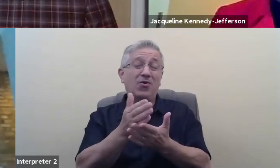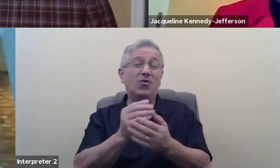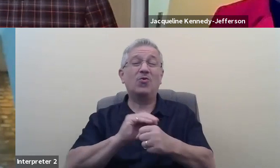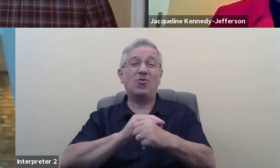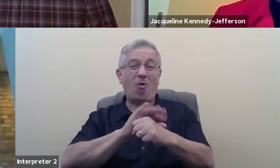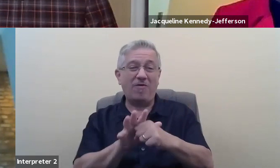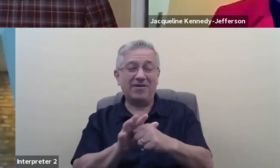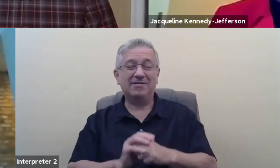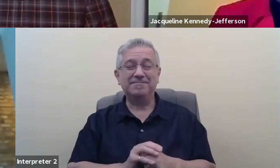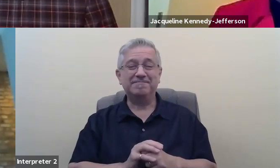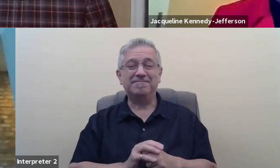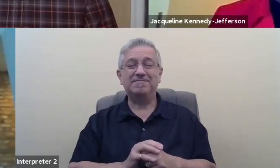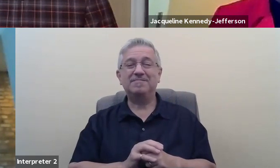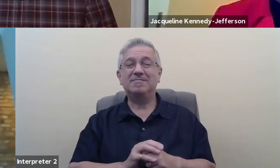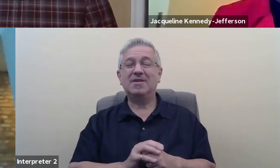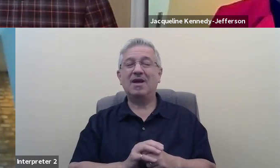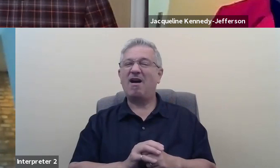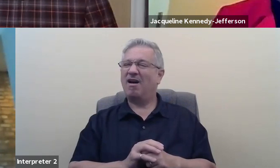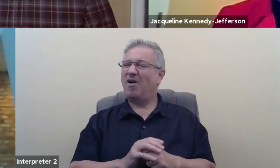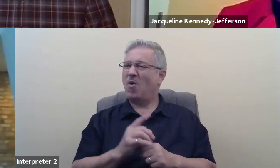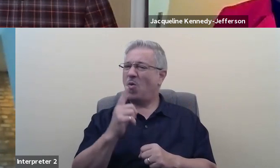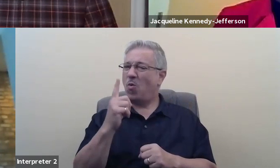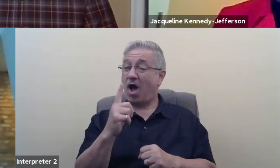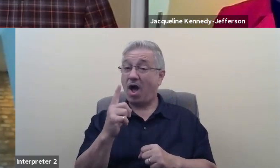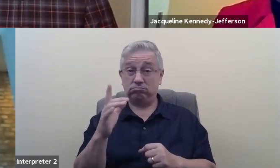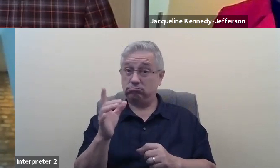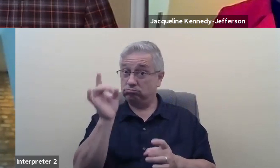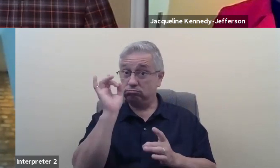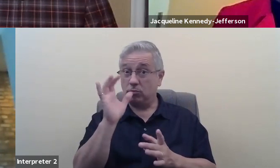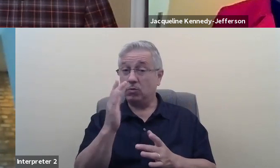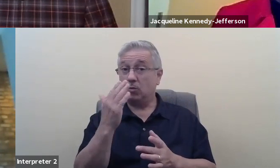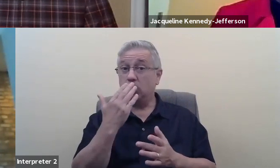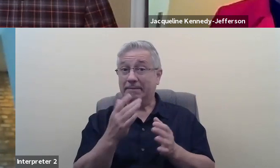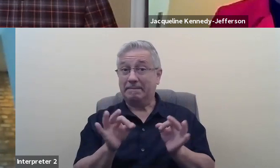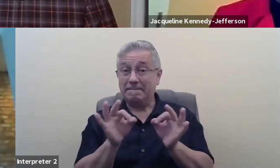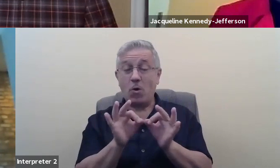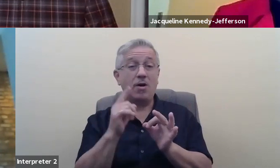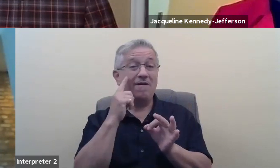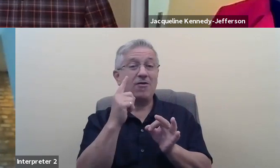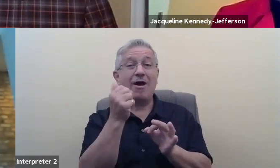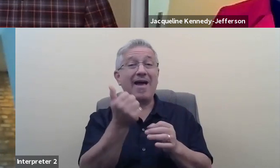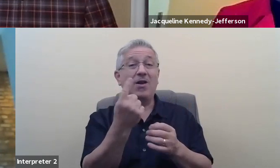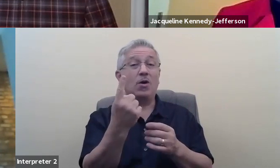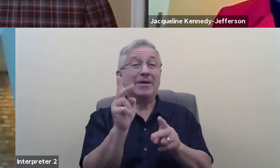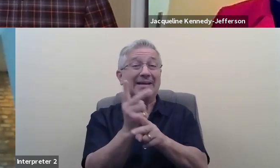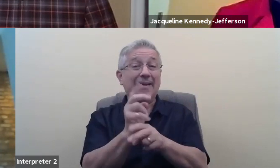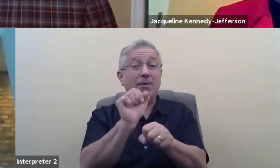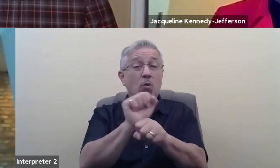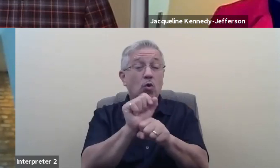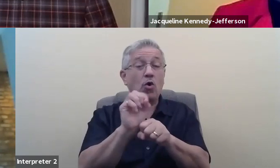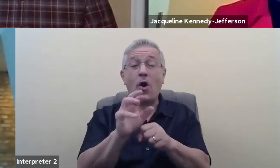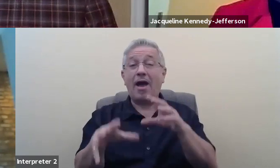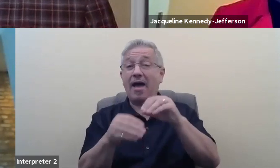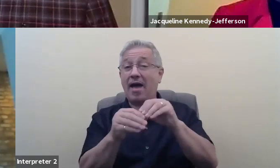of the things that is critical for individuals with disability in terms of employment is being able to go